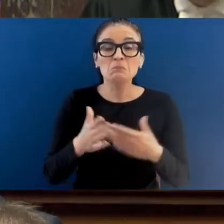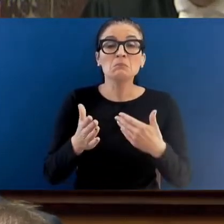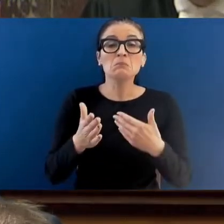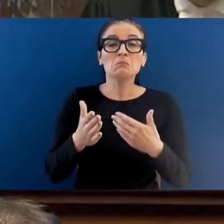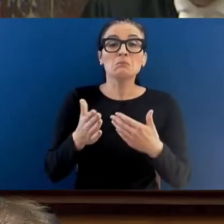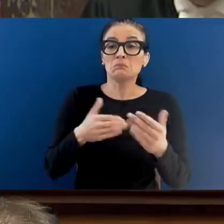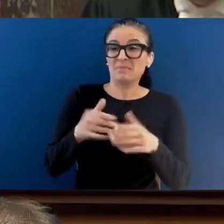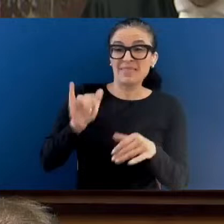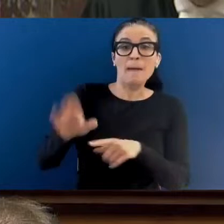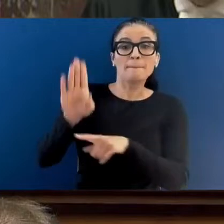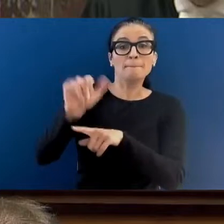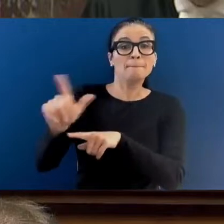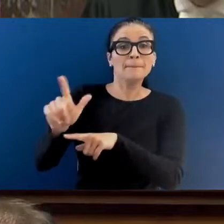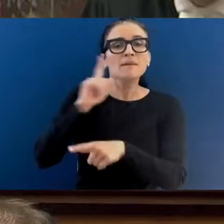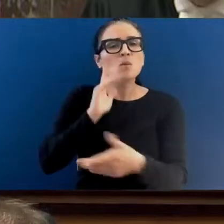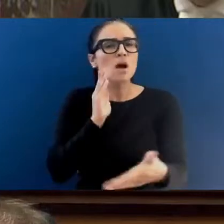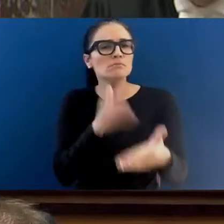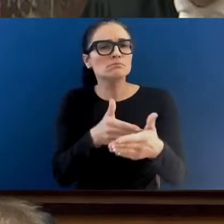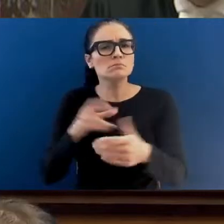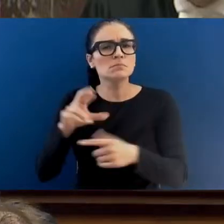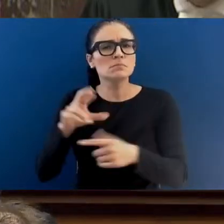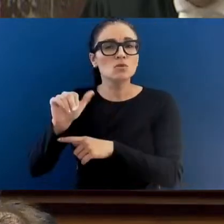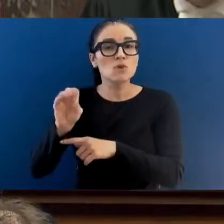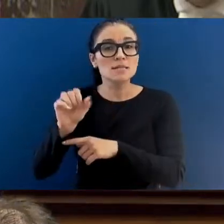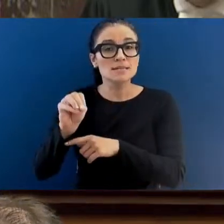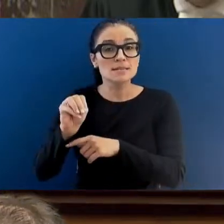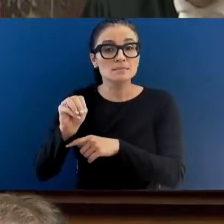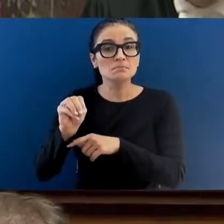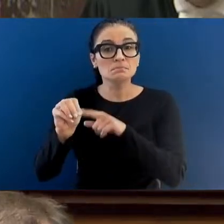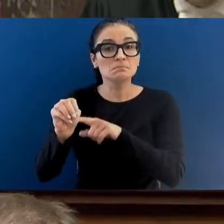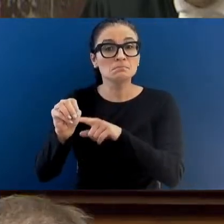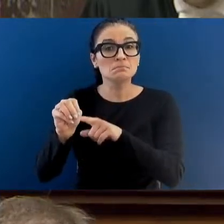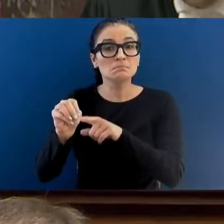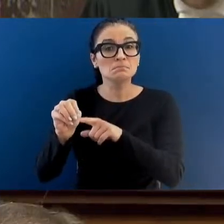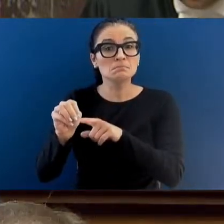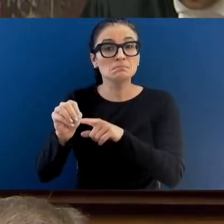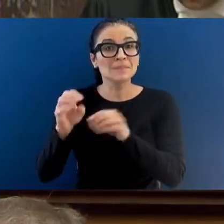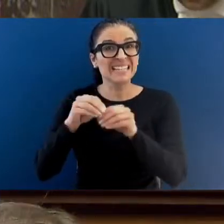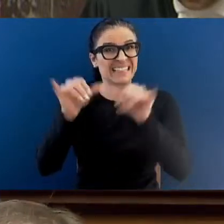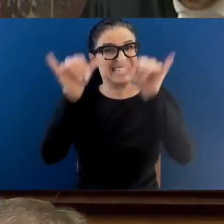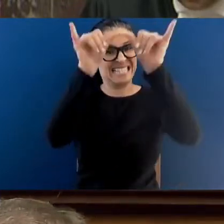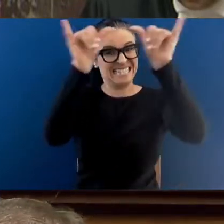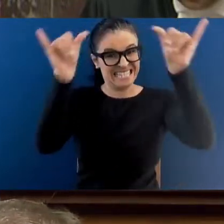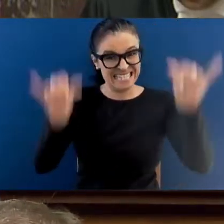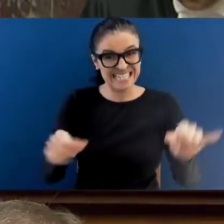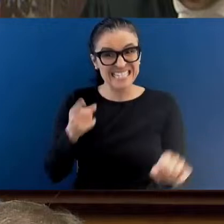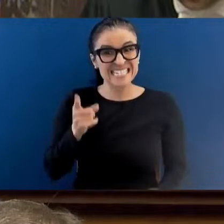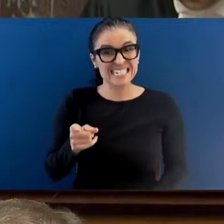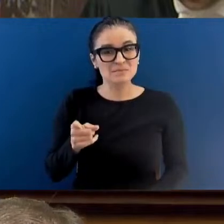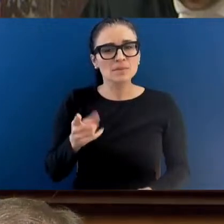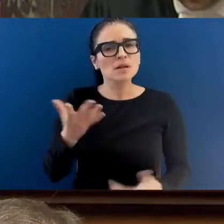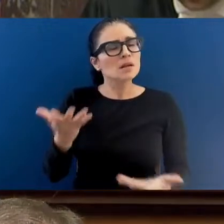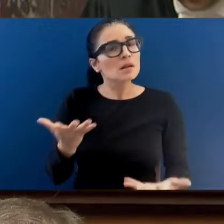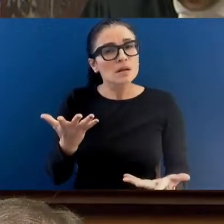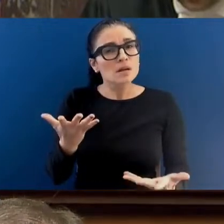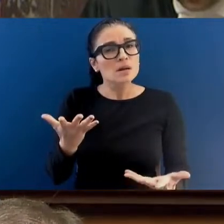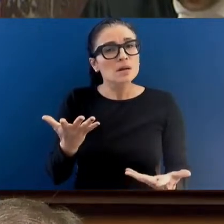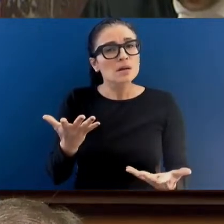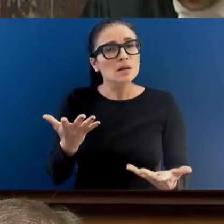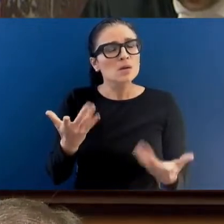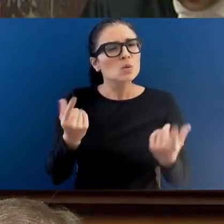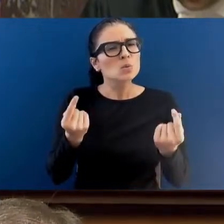new tools that we've never had to train public service, to make sure that systemic racism addressed in all of our public